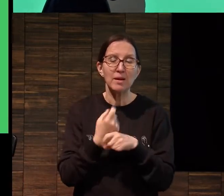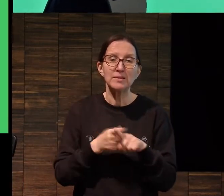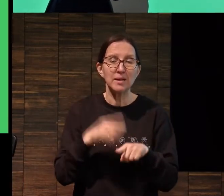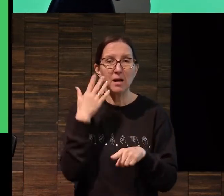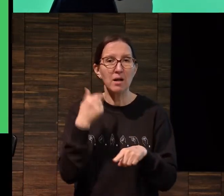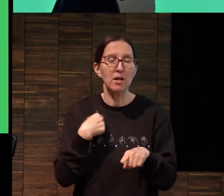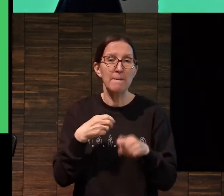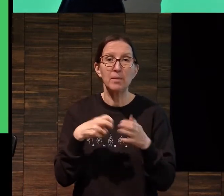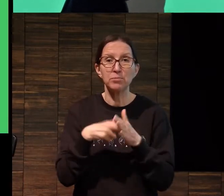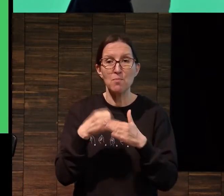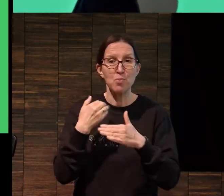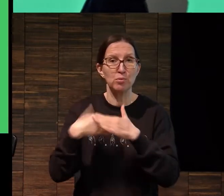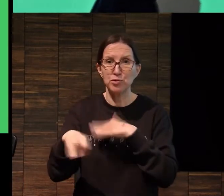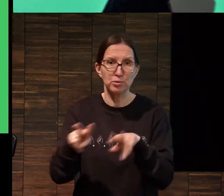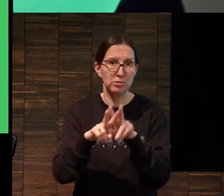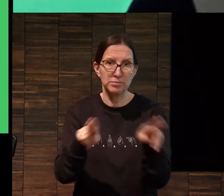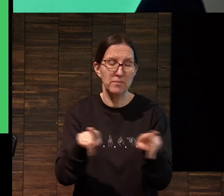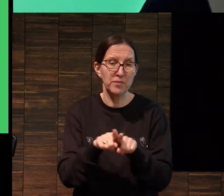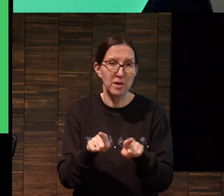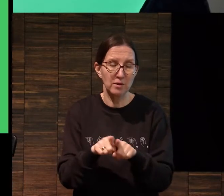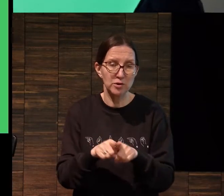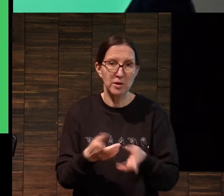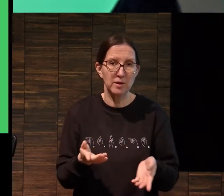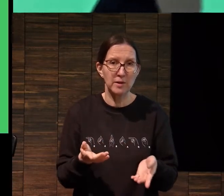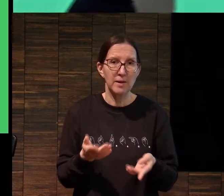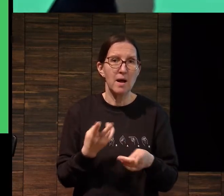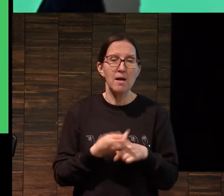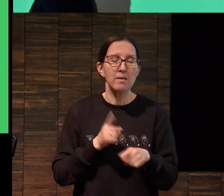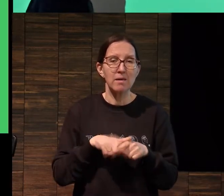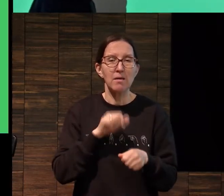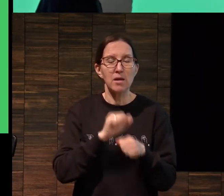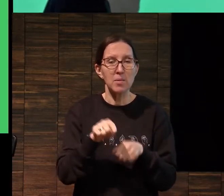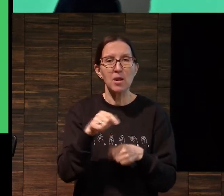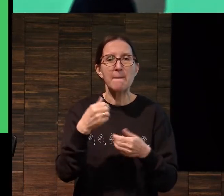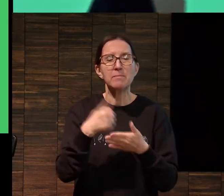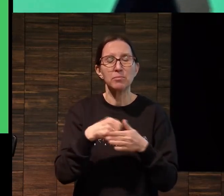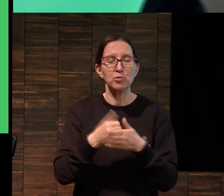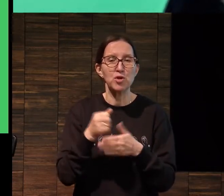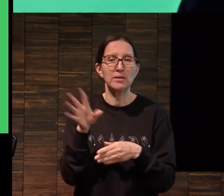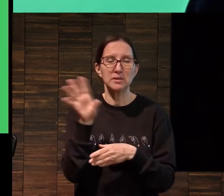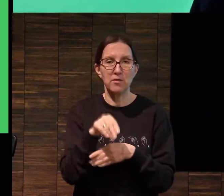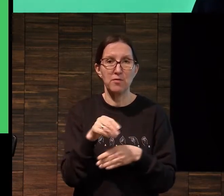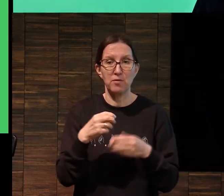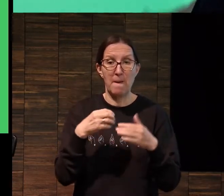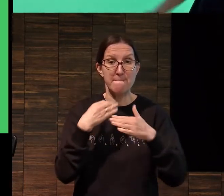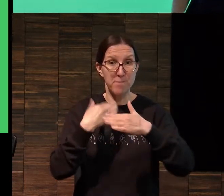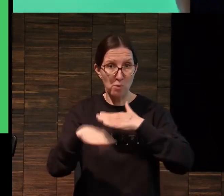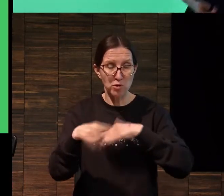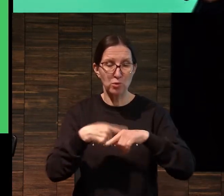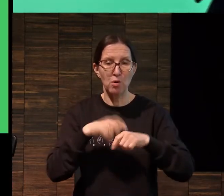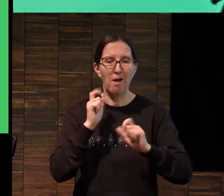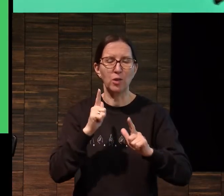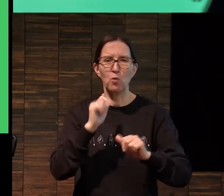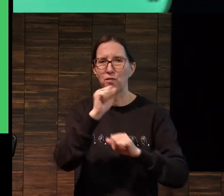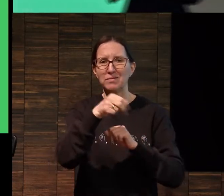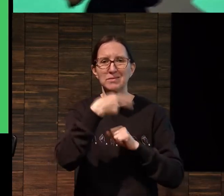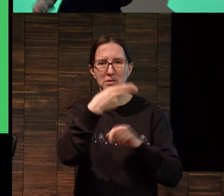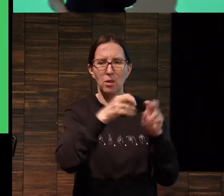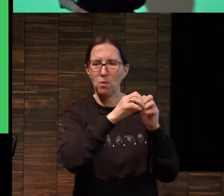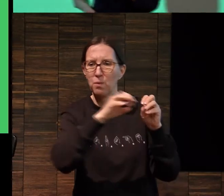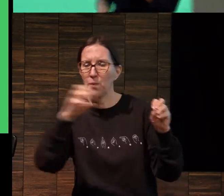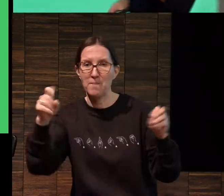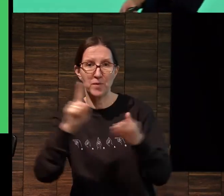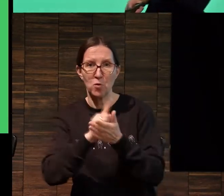and add a link to it. We can do the same thing when we write emails. Again, not to copy paste the